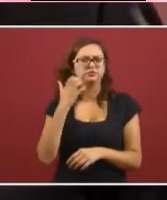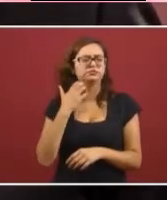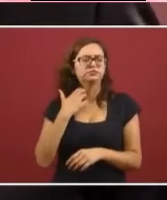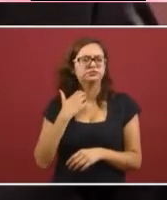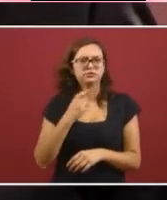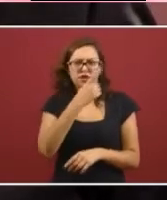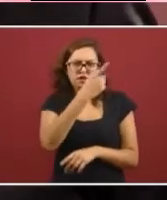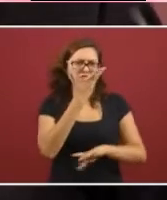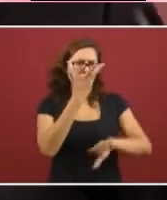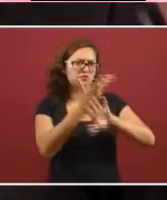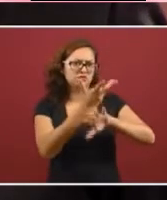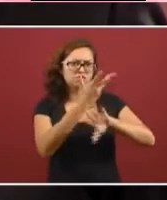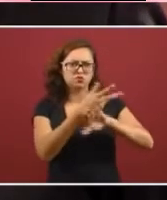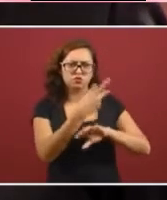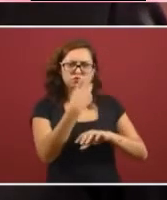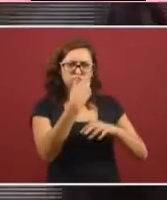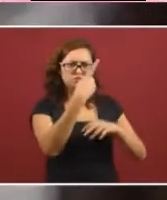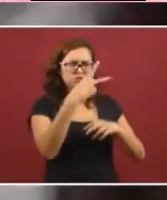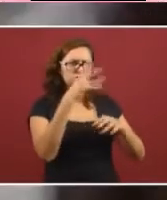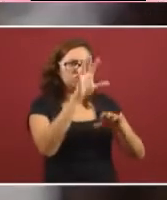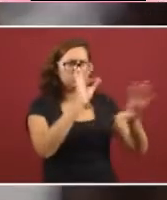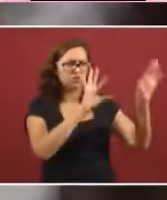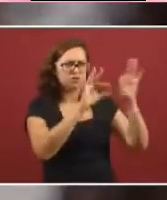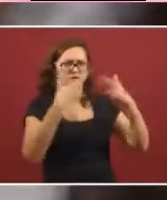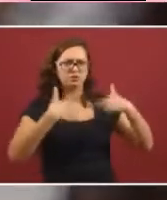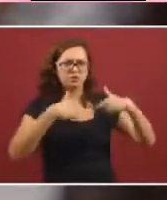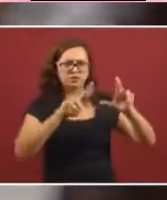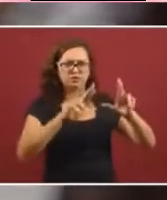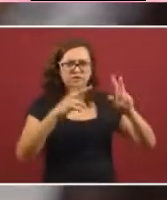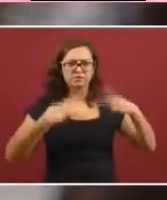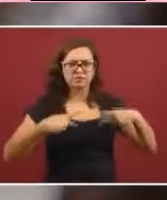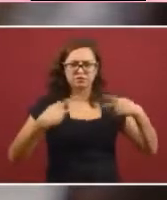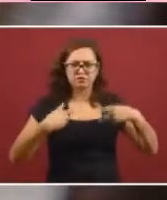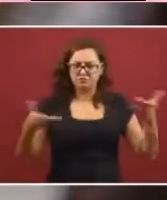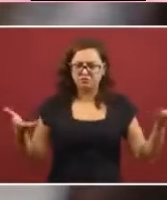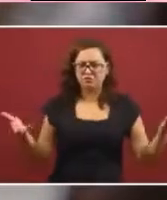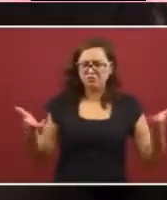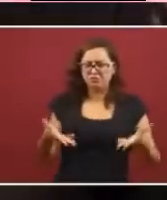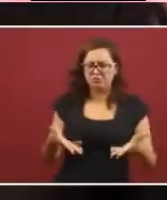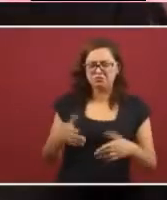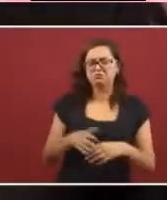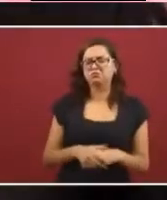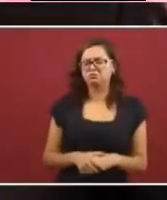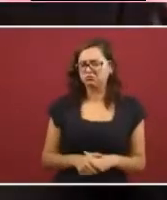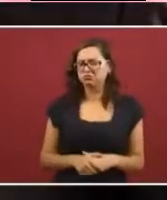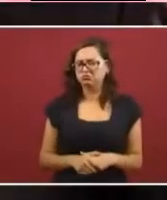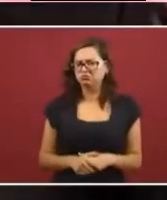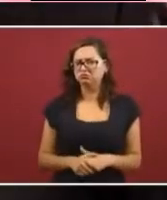with the representatives of the government in the U.S.